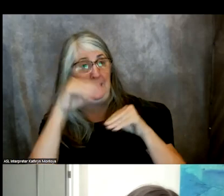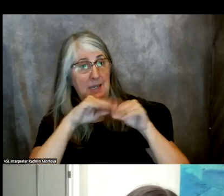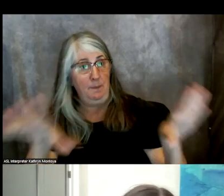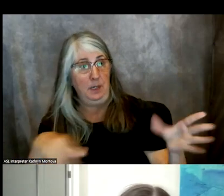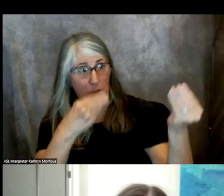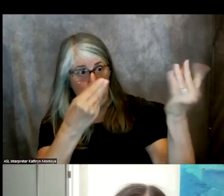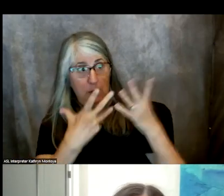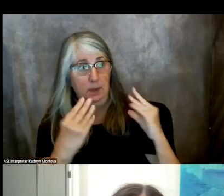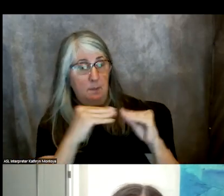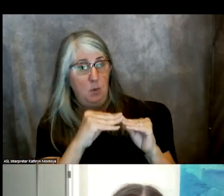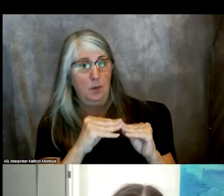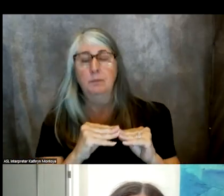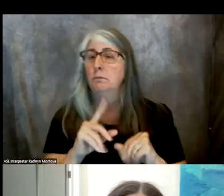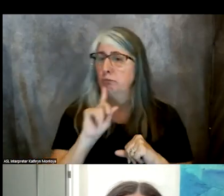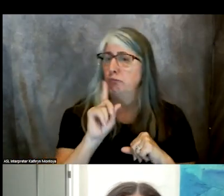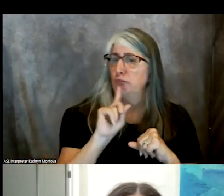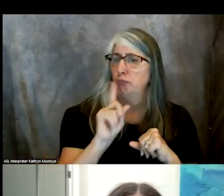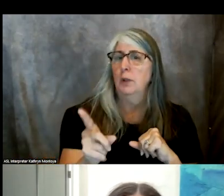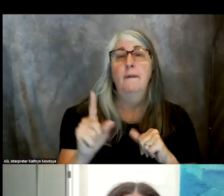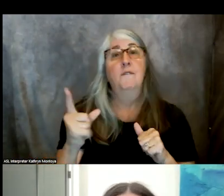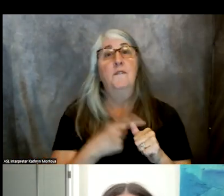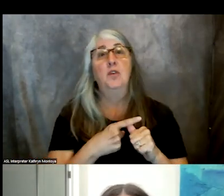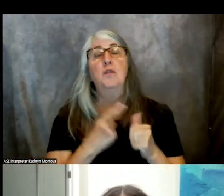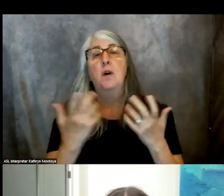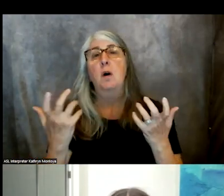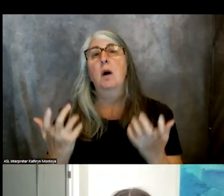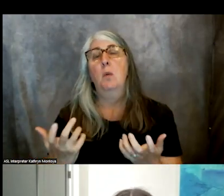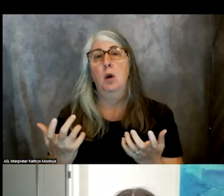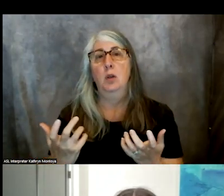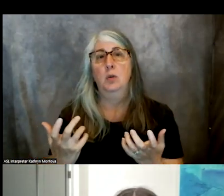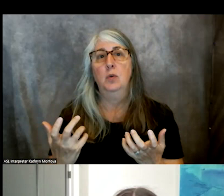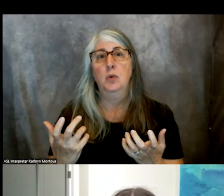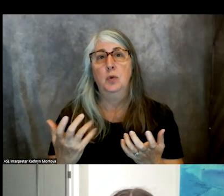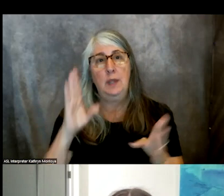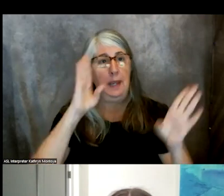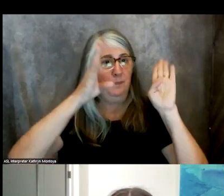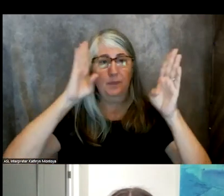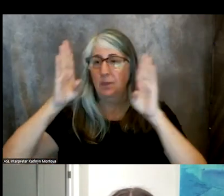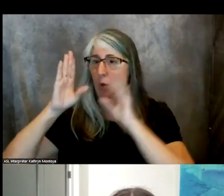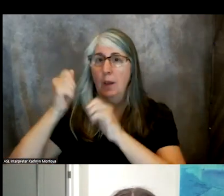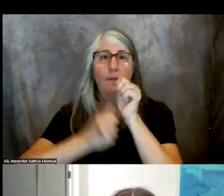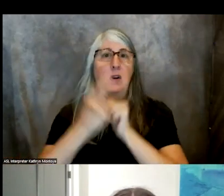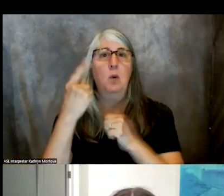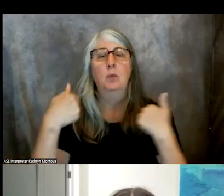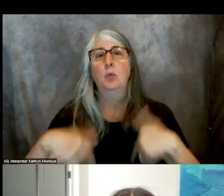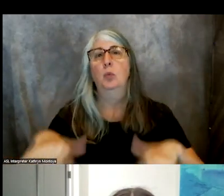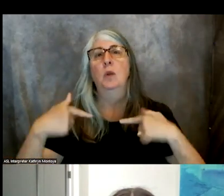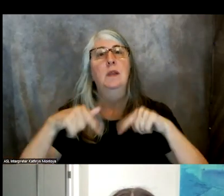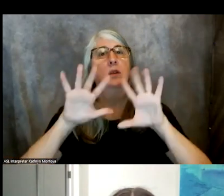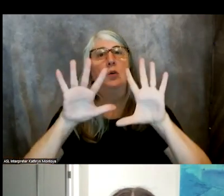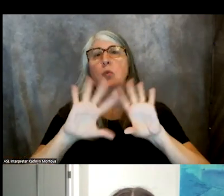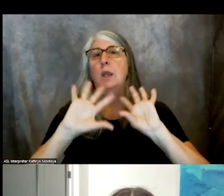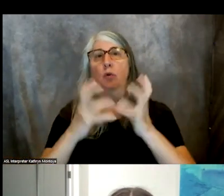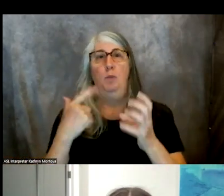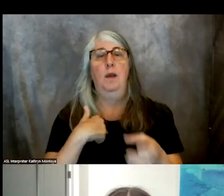that? Sure, Stephanie. First of all, I'd like to say hello to everybody. This is a great group. I've been participating for